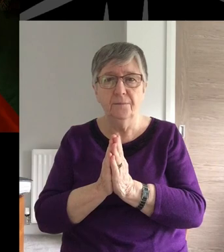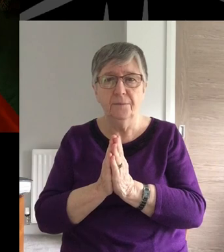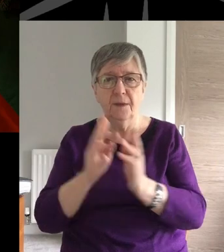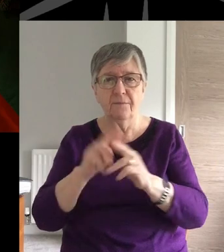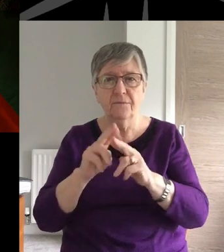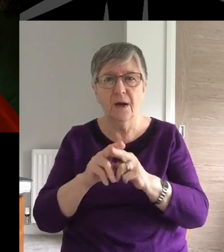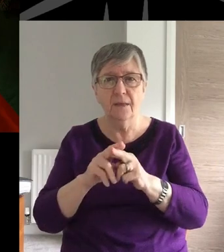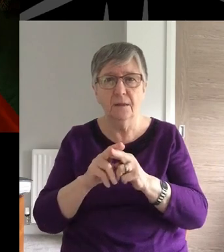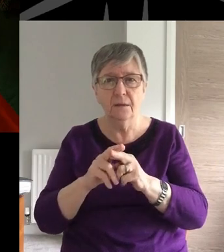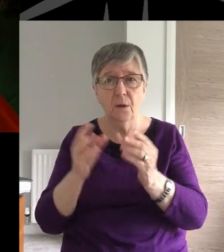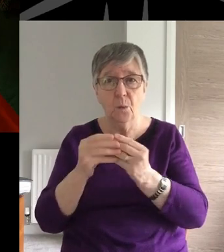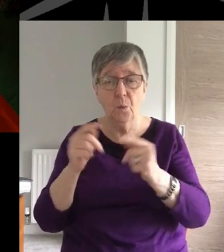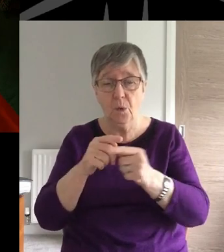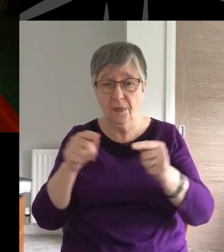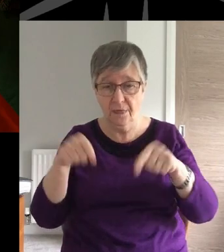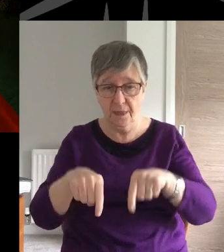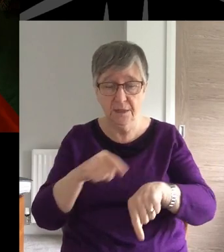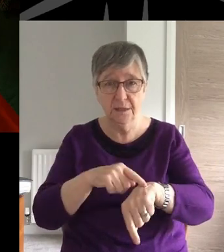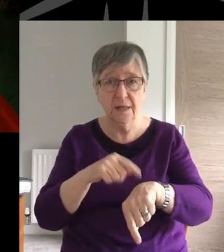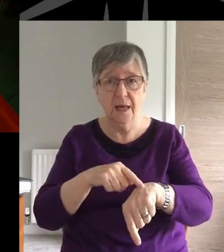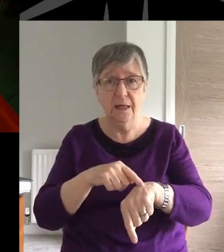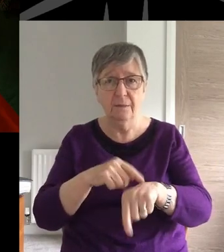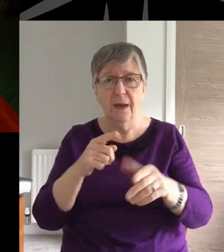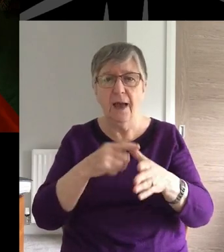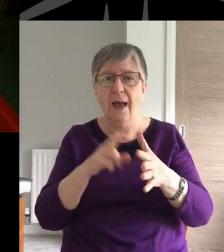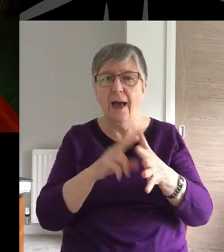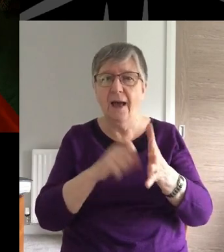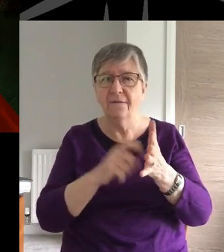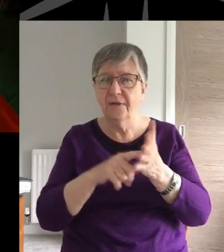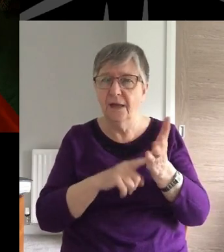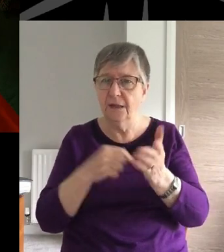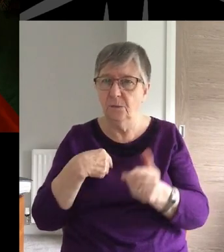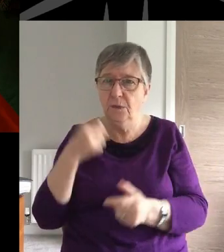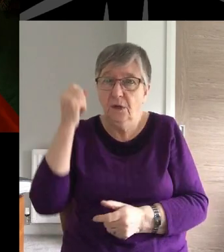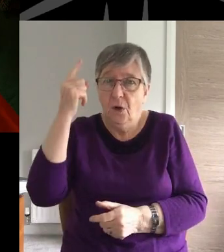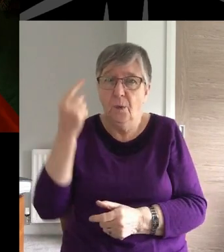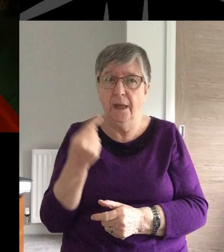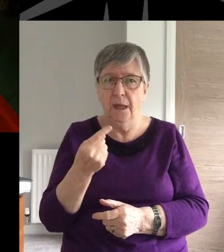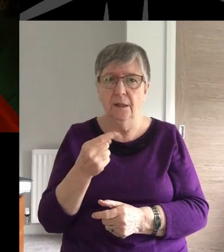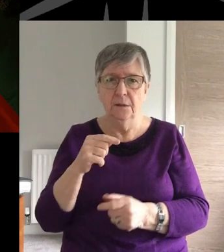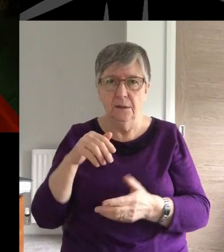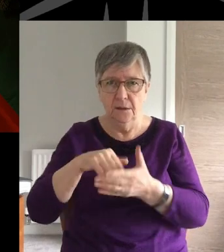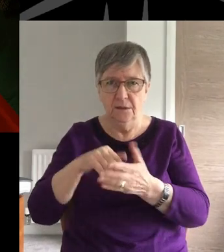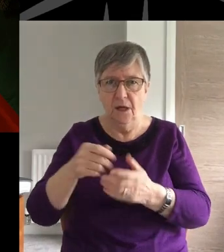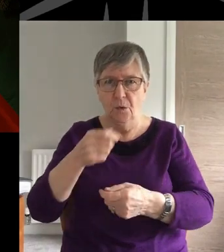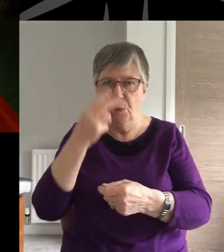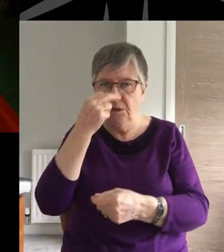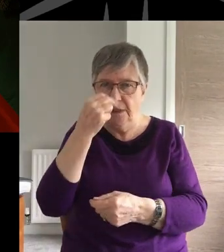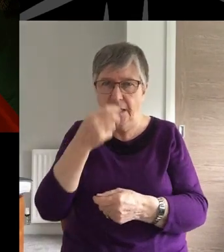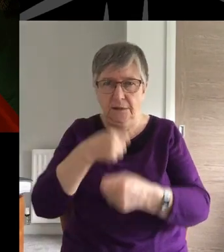Father, alongside this season of Advent, we are aware of the cold nights and the dropping temperatures.